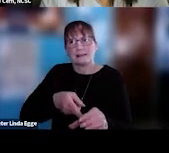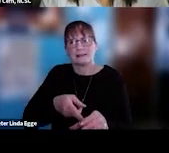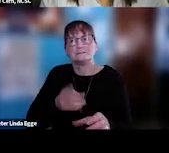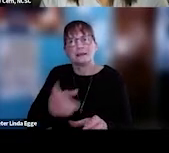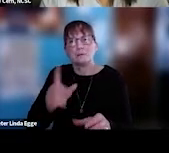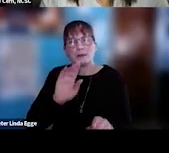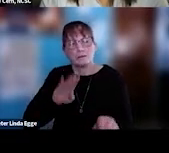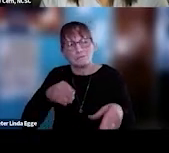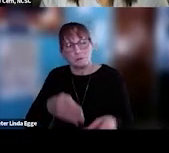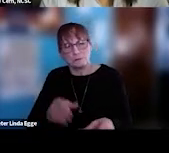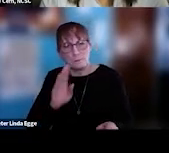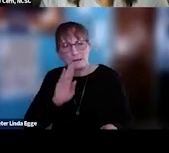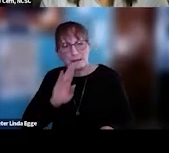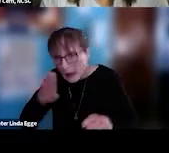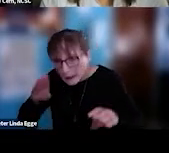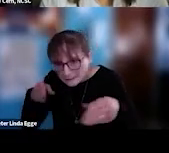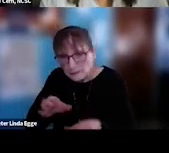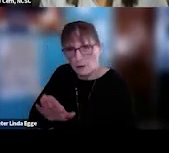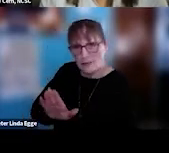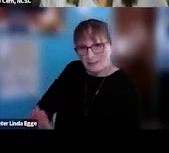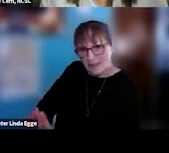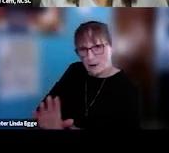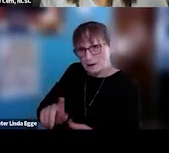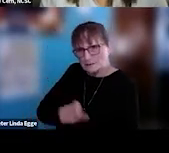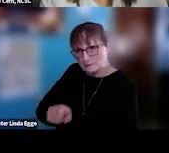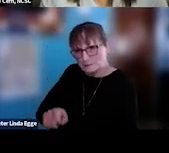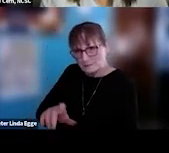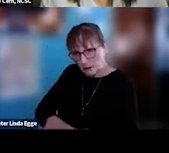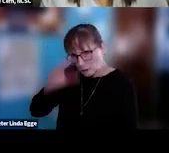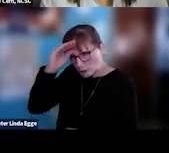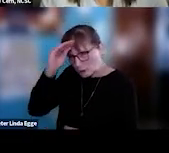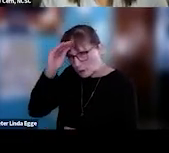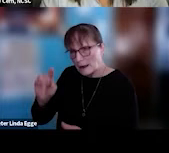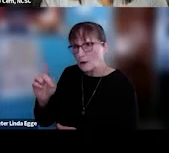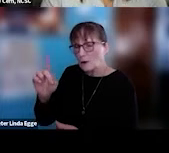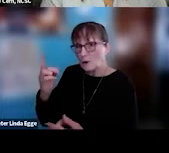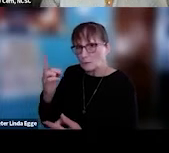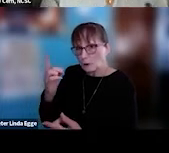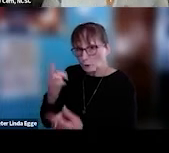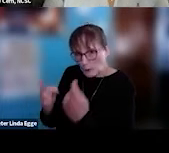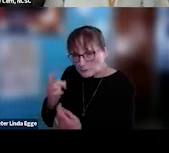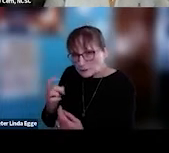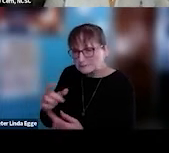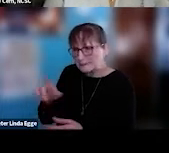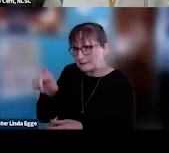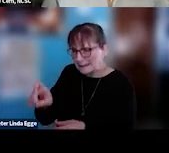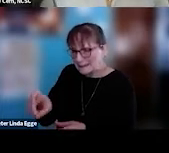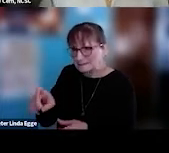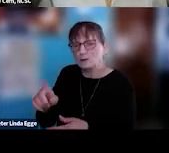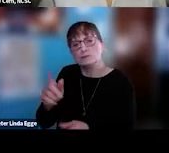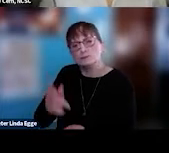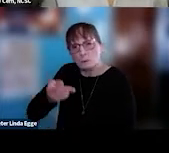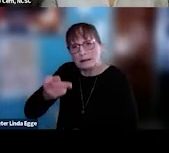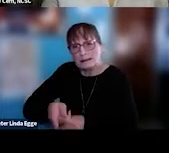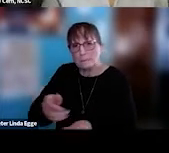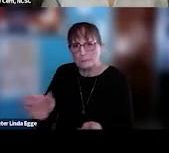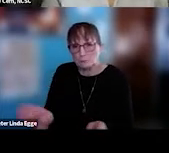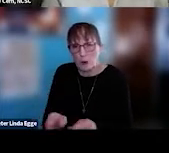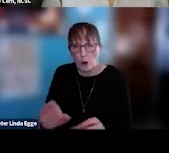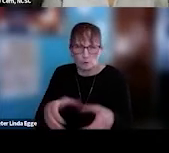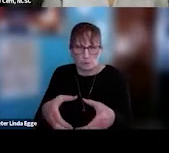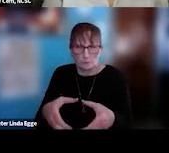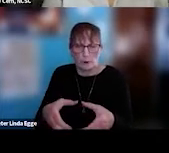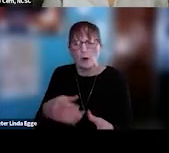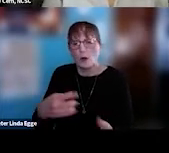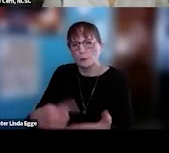being attentive to their specific learning and questions and needs. And so we really kept it small. And we'll talk